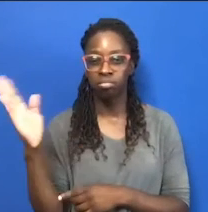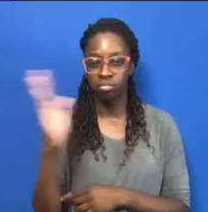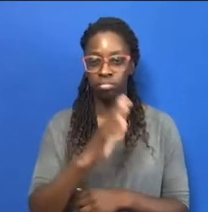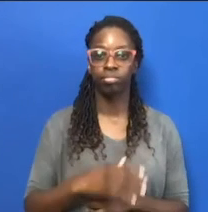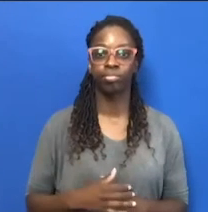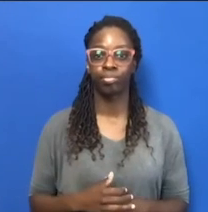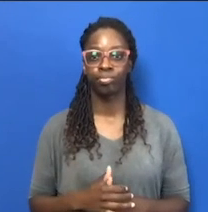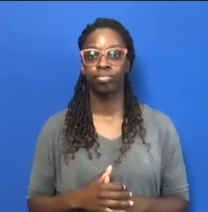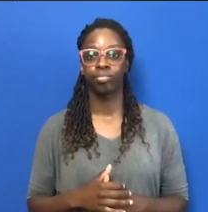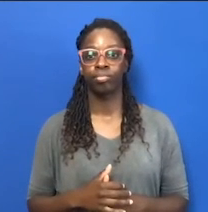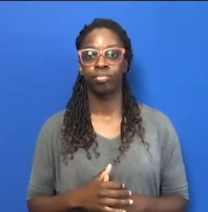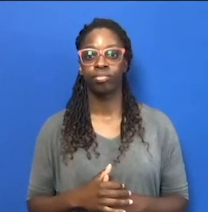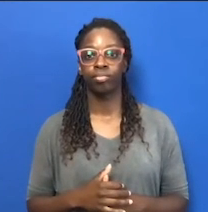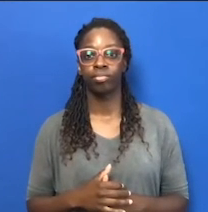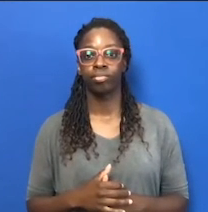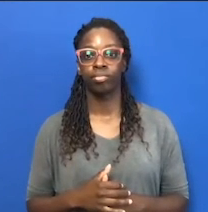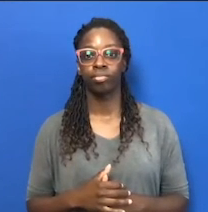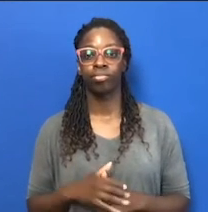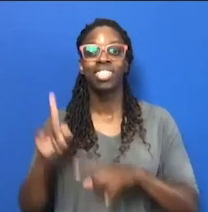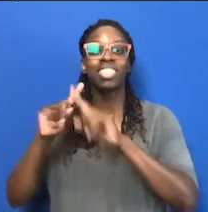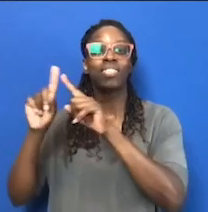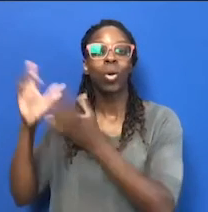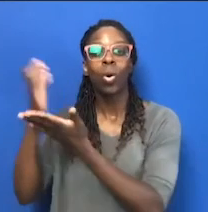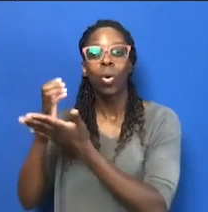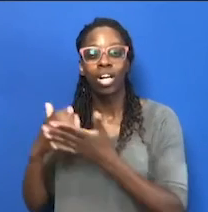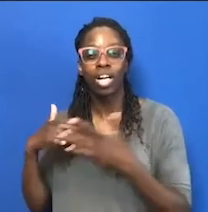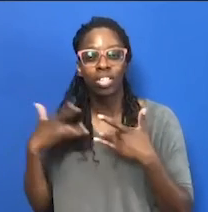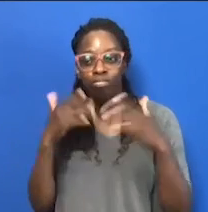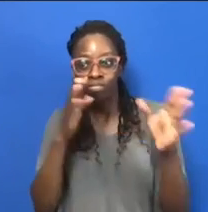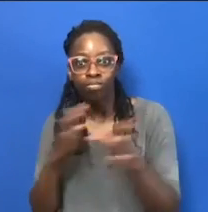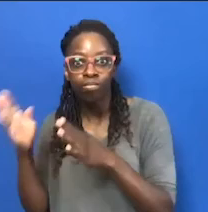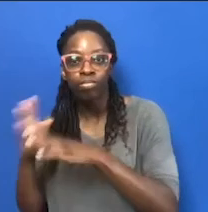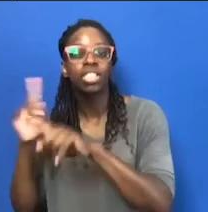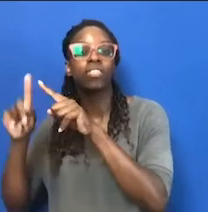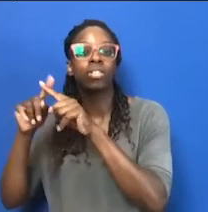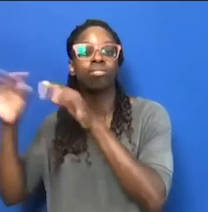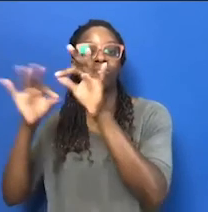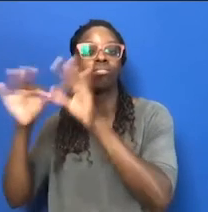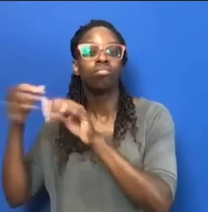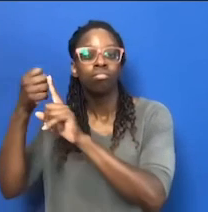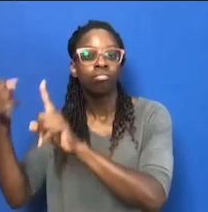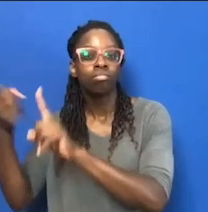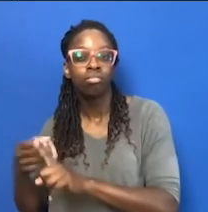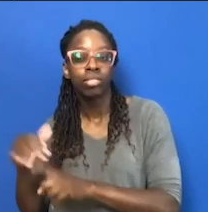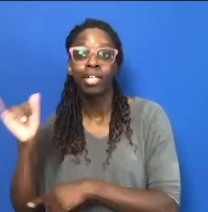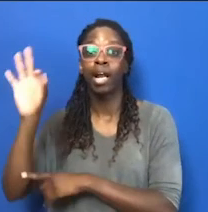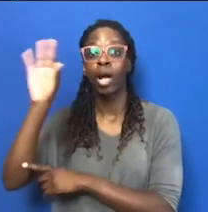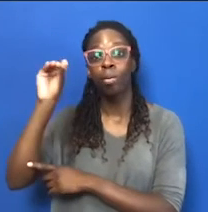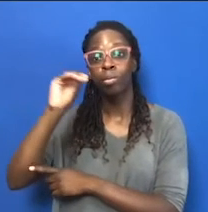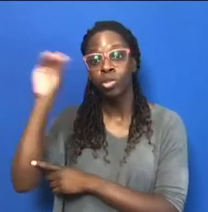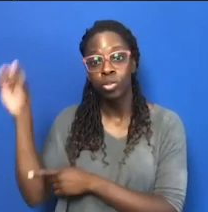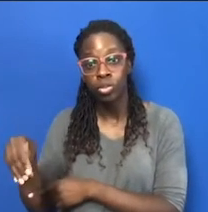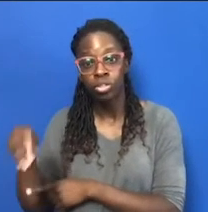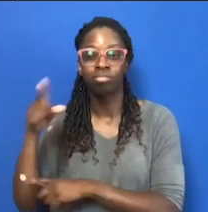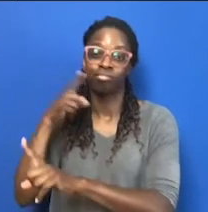lesson plans. Most of these, almost 90%, were science related. So that was where the bulk of those were